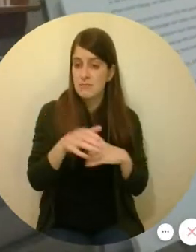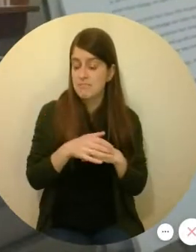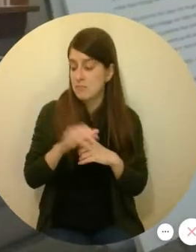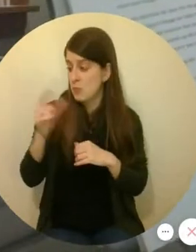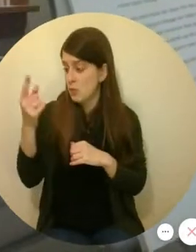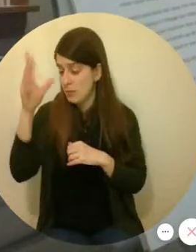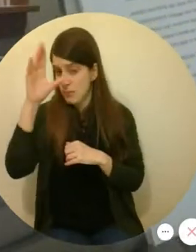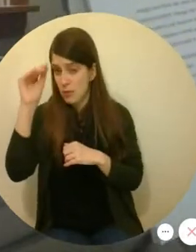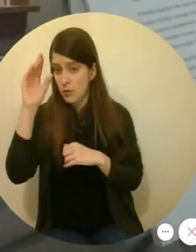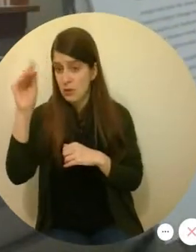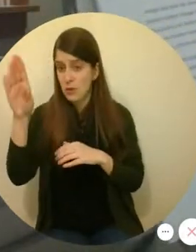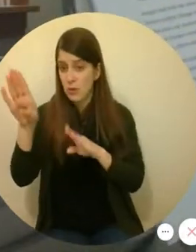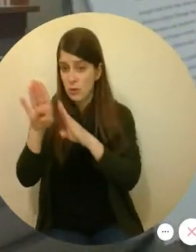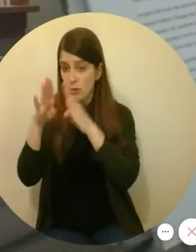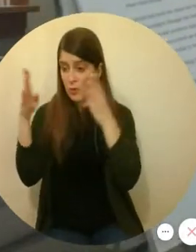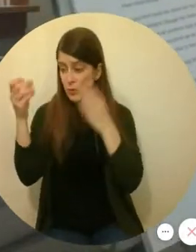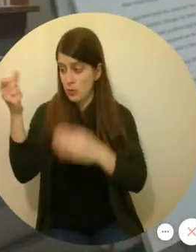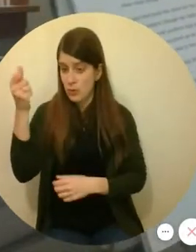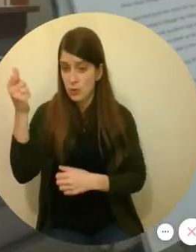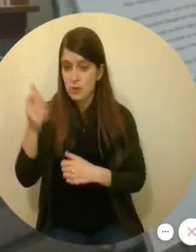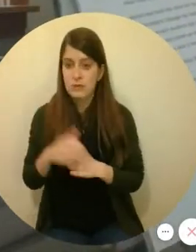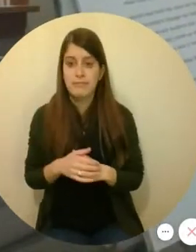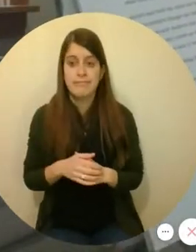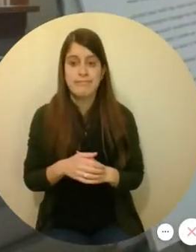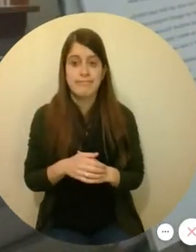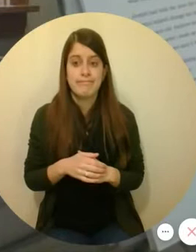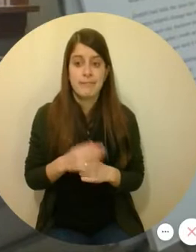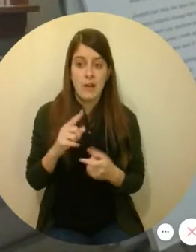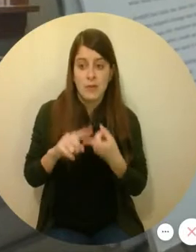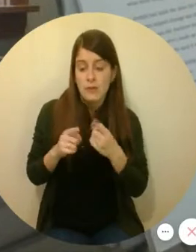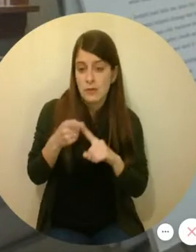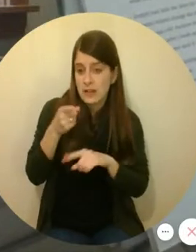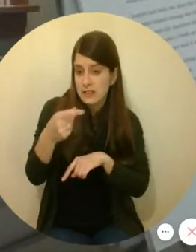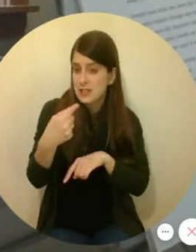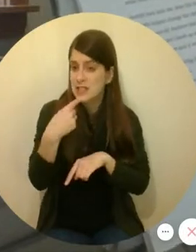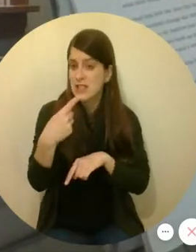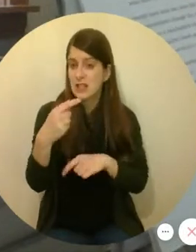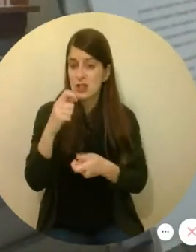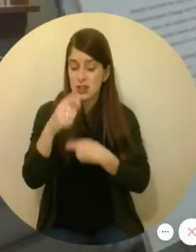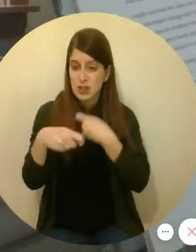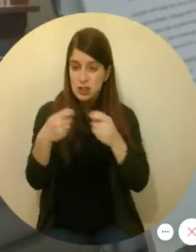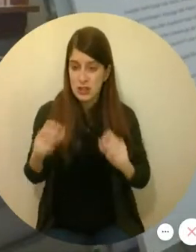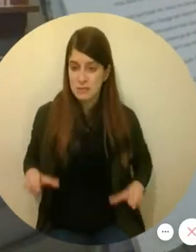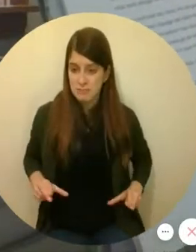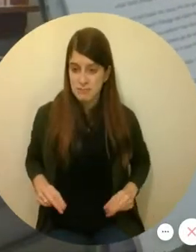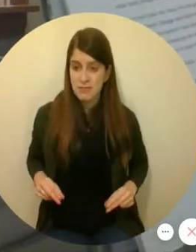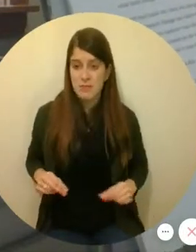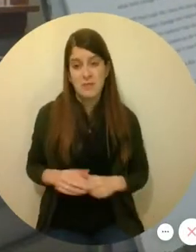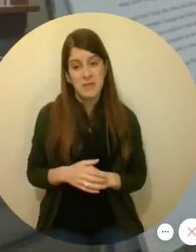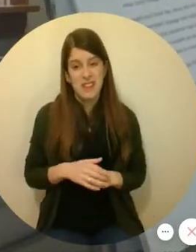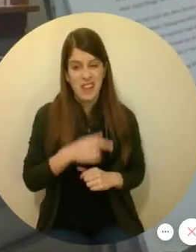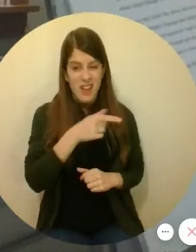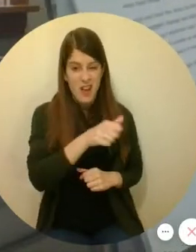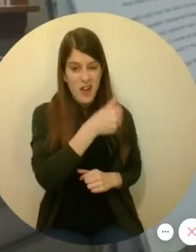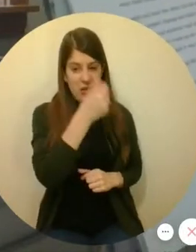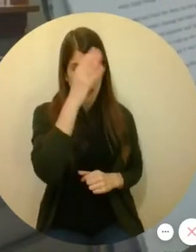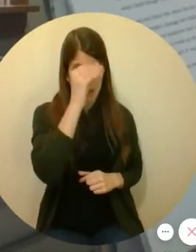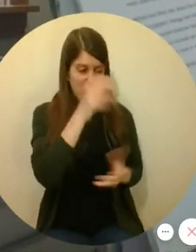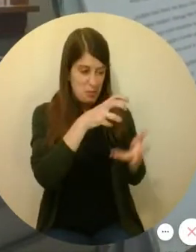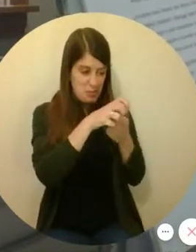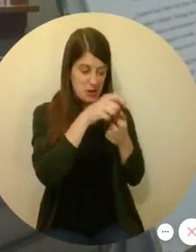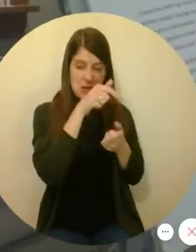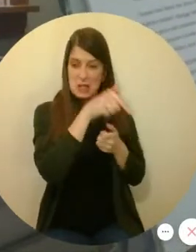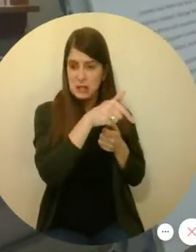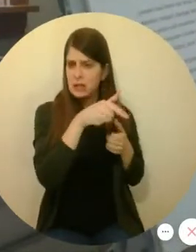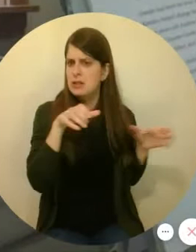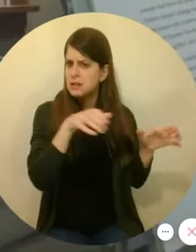grandmother. Kendra helped change her baby brother's diaper. Even mean old Andrew had done something. I